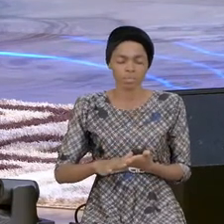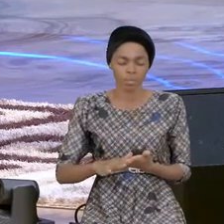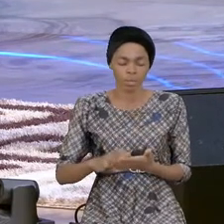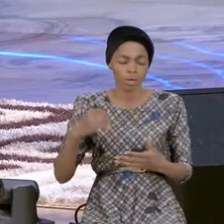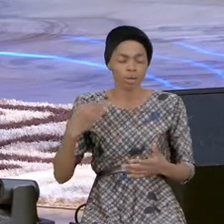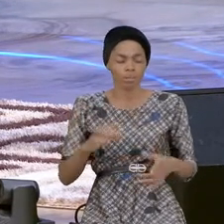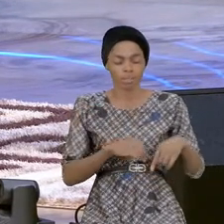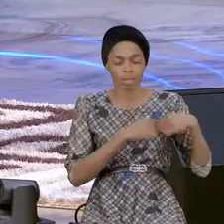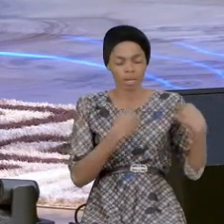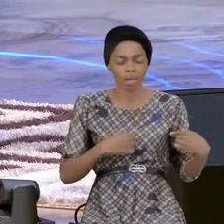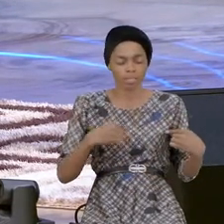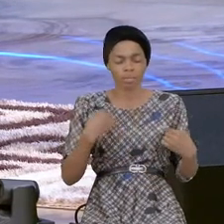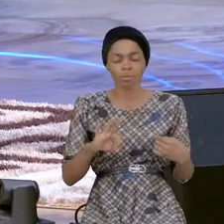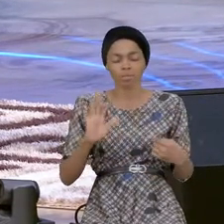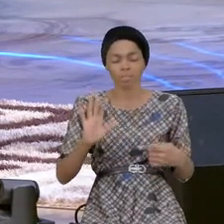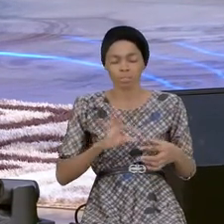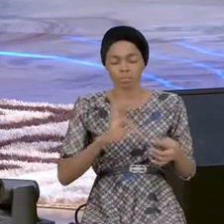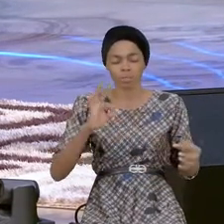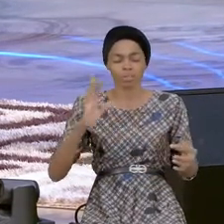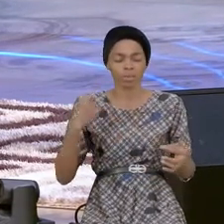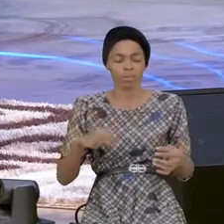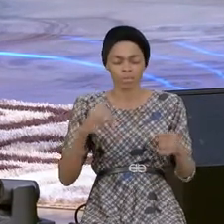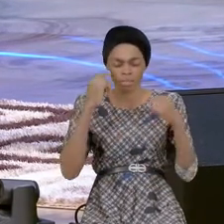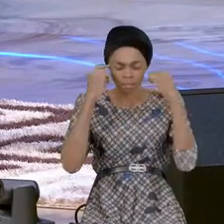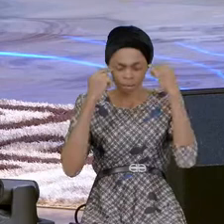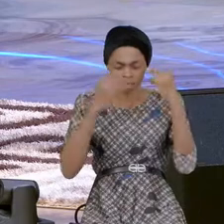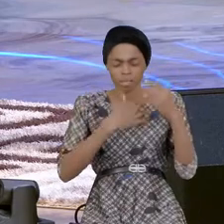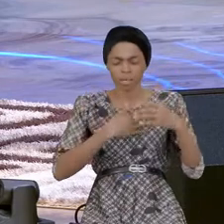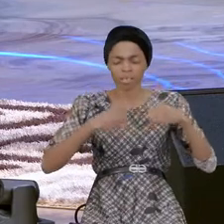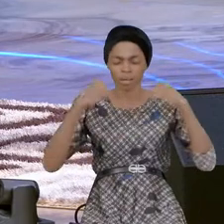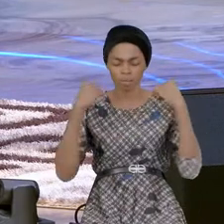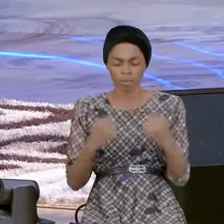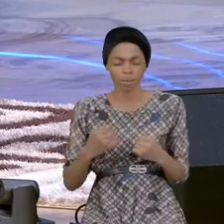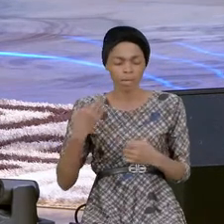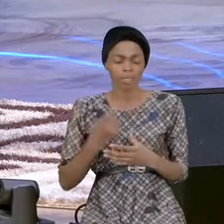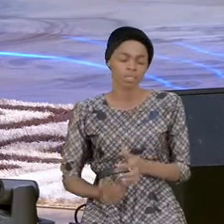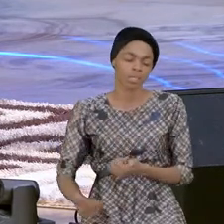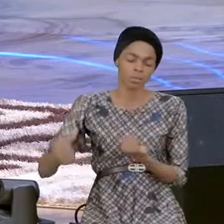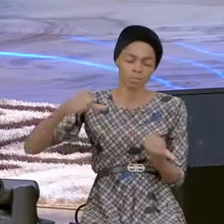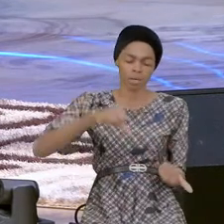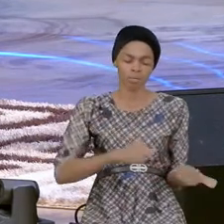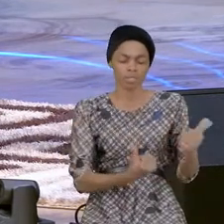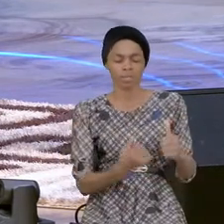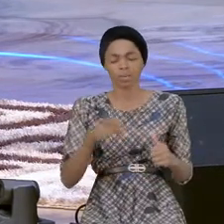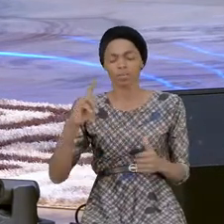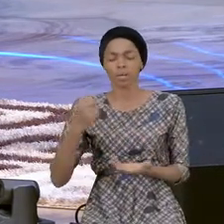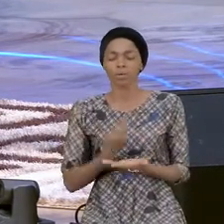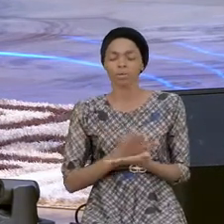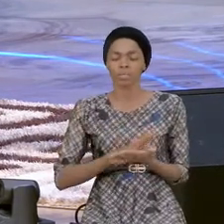heart, of the spirit, of the mind, and the power in the baptism in the Holy Ghost